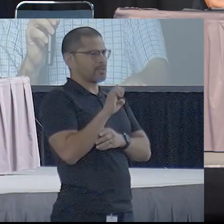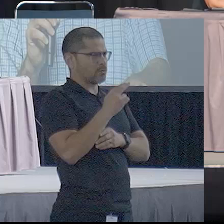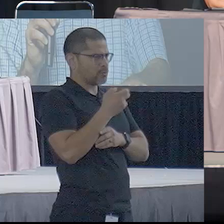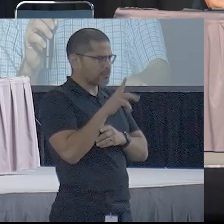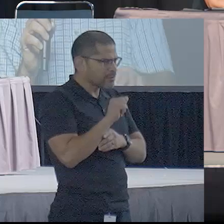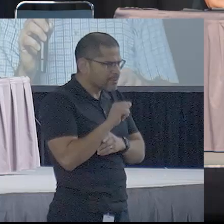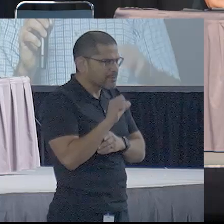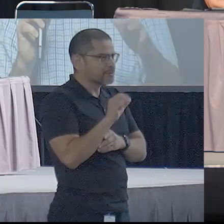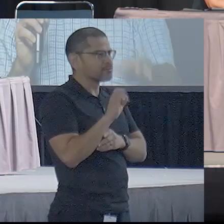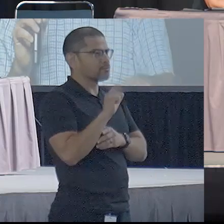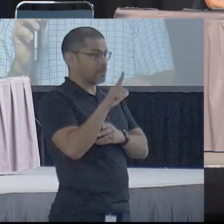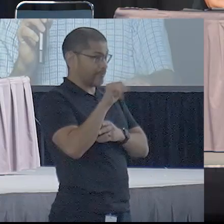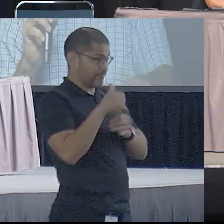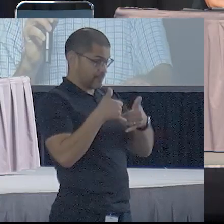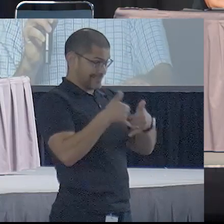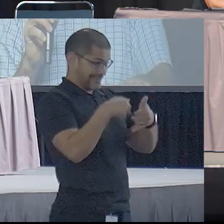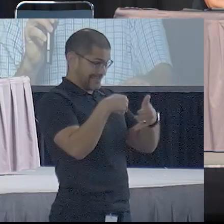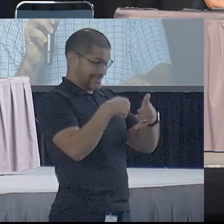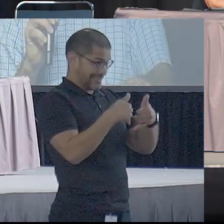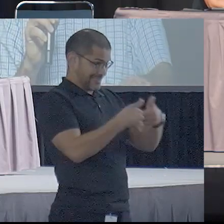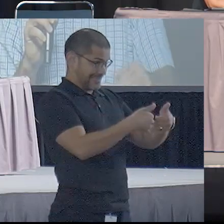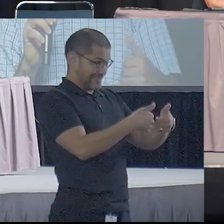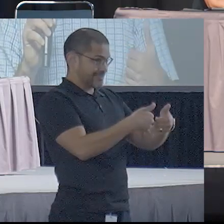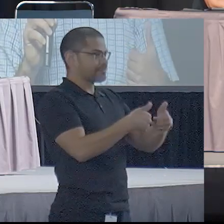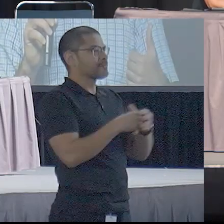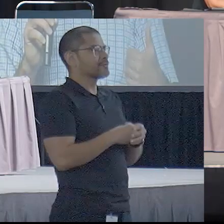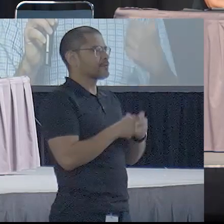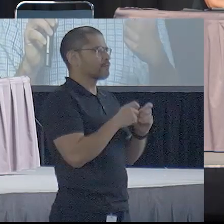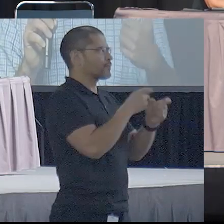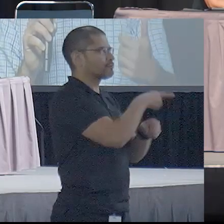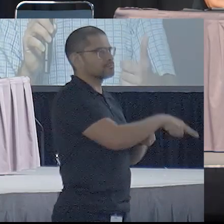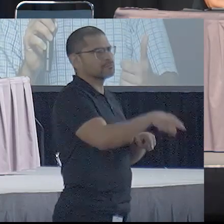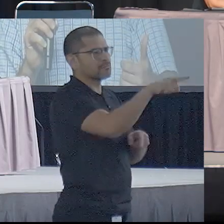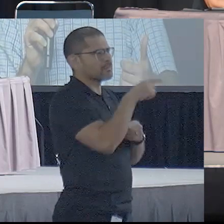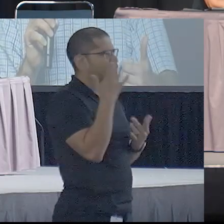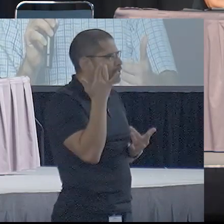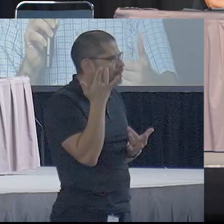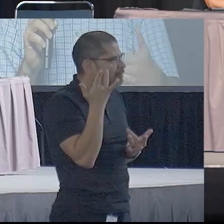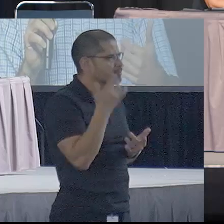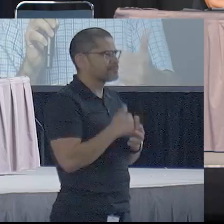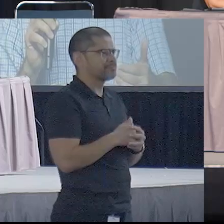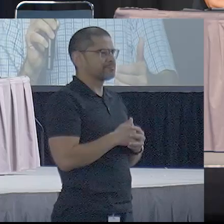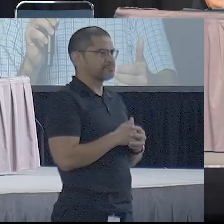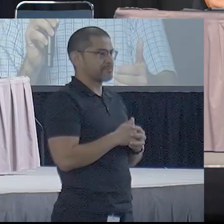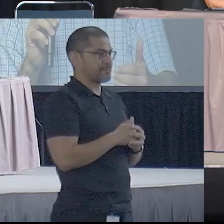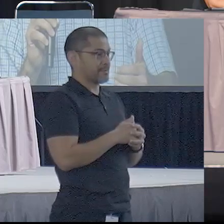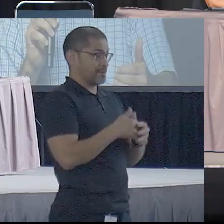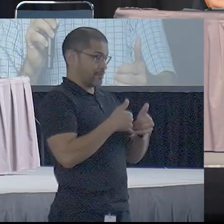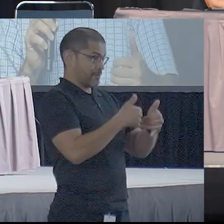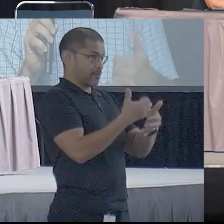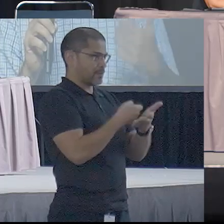with Disabilities. Now, we give out those awards because we want the award winners to be role models for